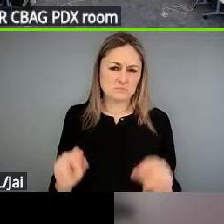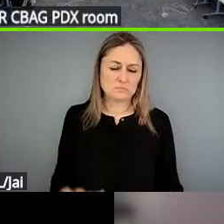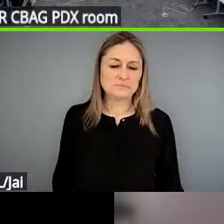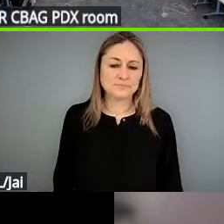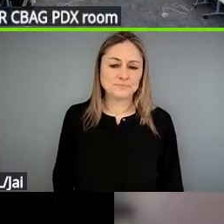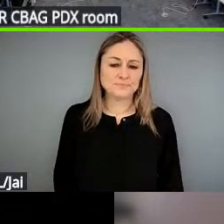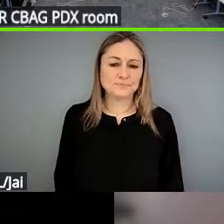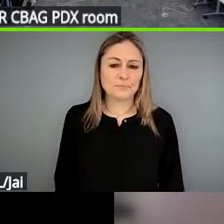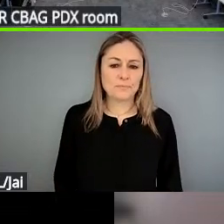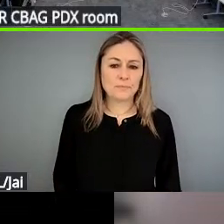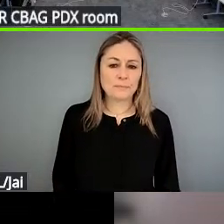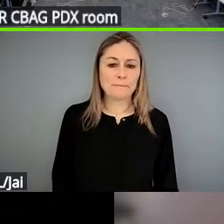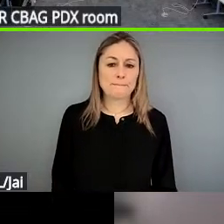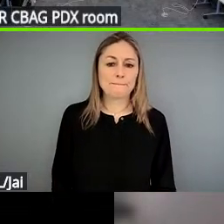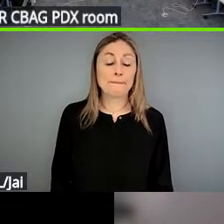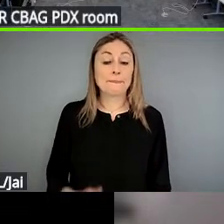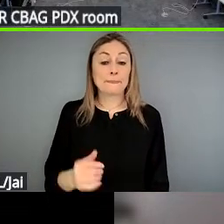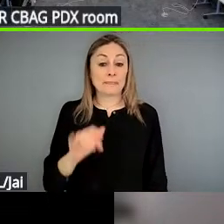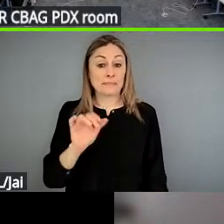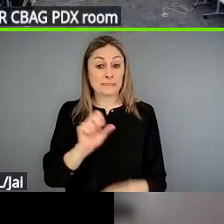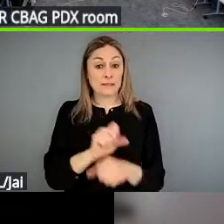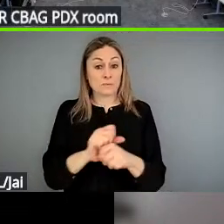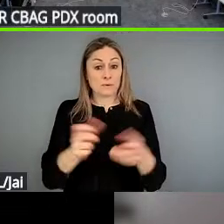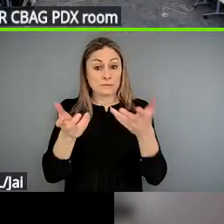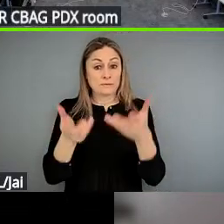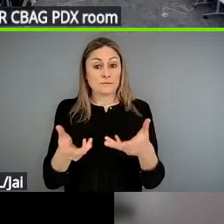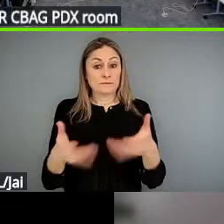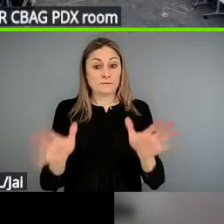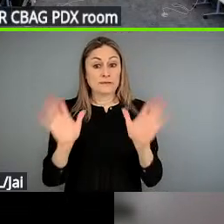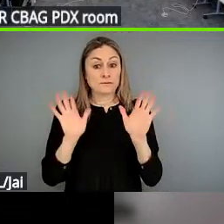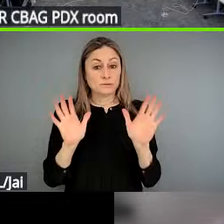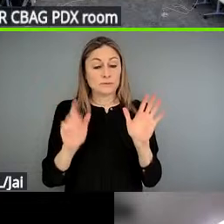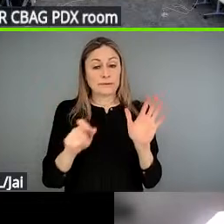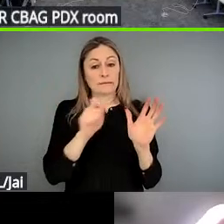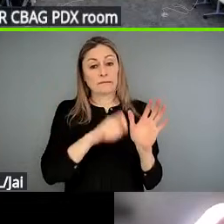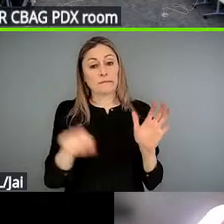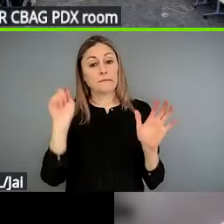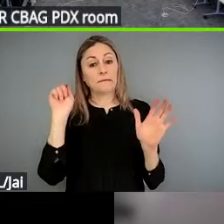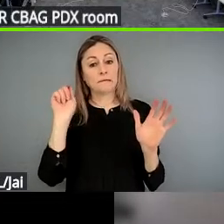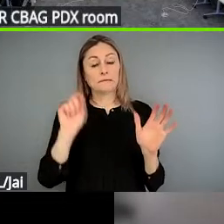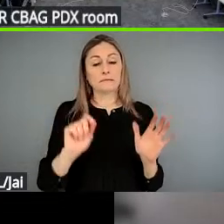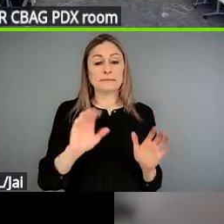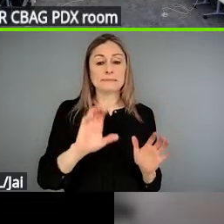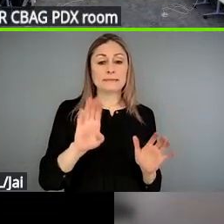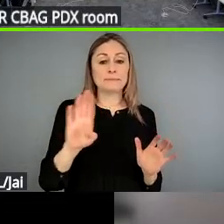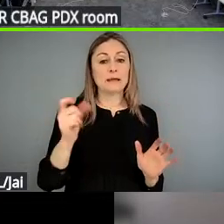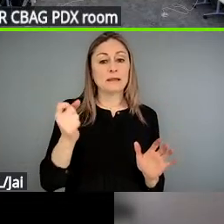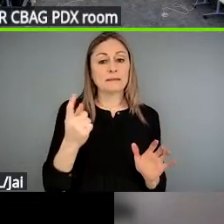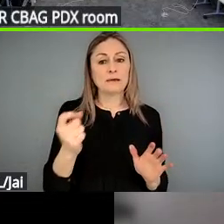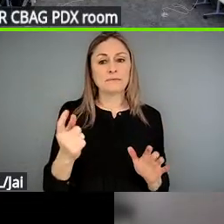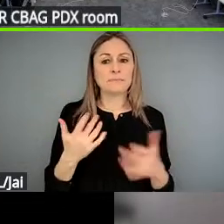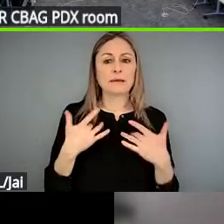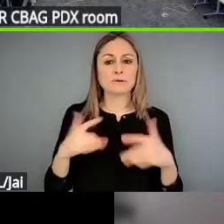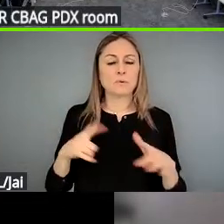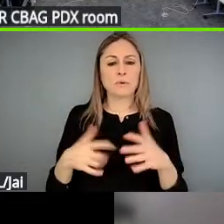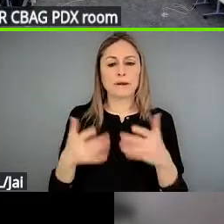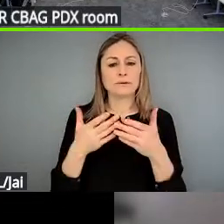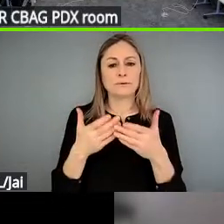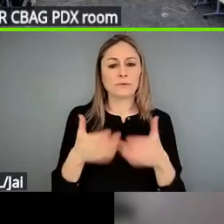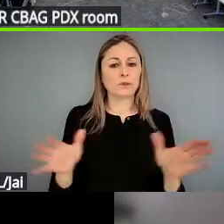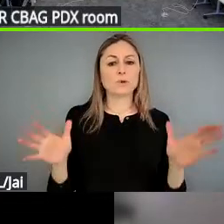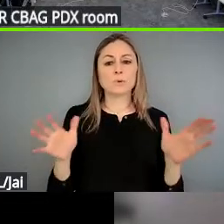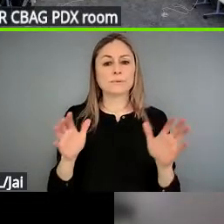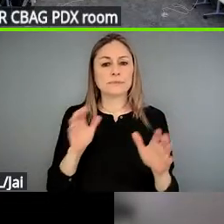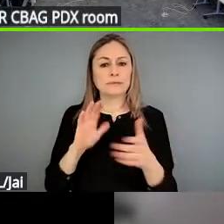So if that work is done, we could strike CB11, but I wouldn't like to completely lose the